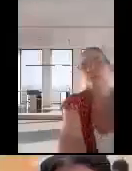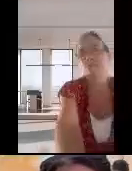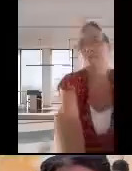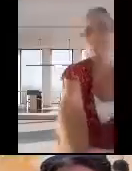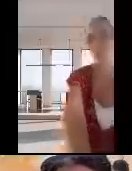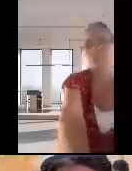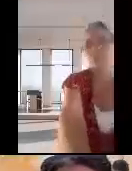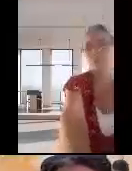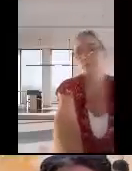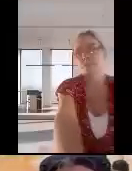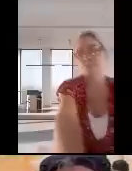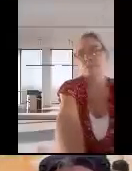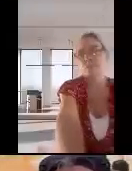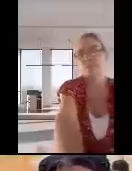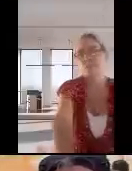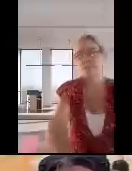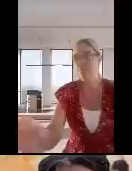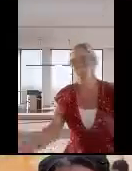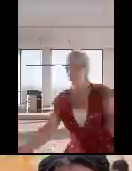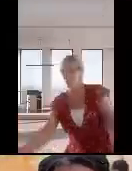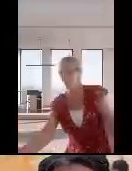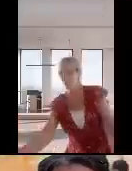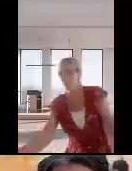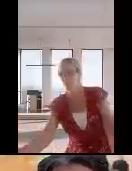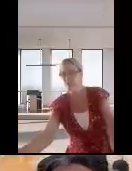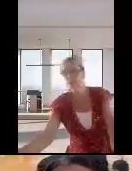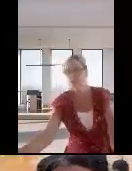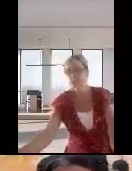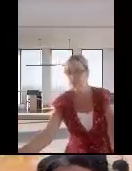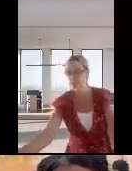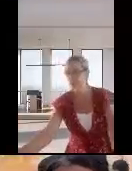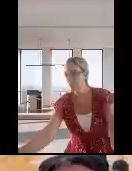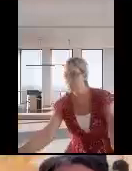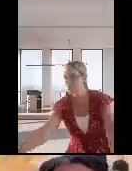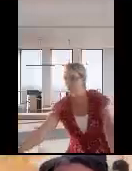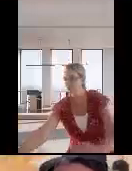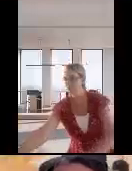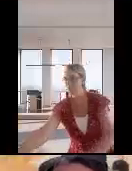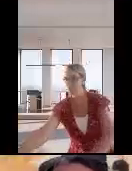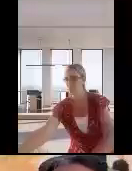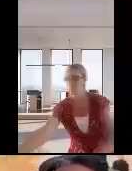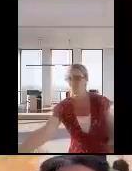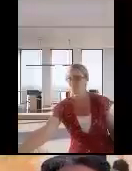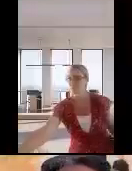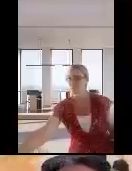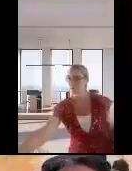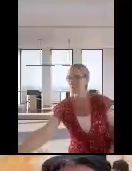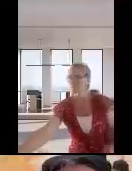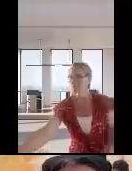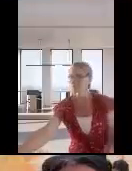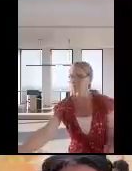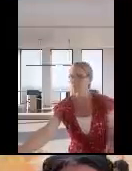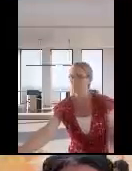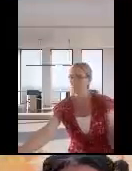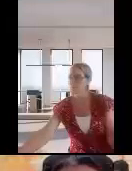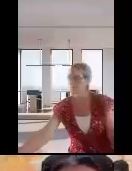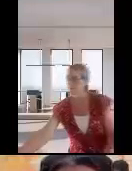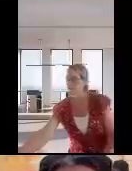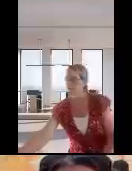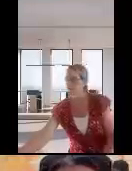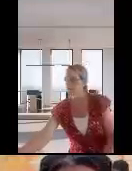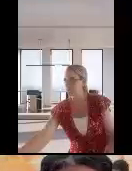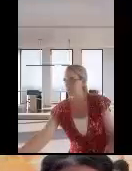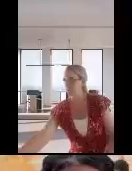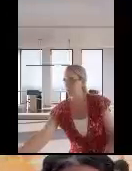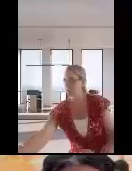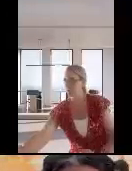their support, the program continues to grow, adapt, and serve the literacy and numeracy development of learners in grades 7 to 10. The counting on you resource